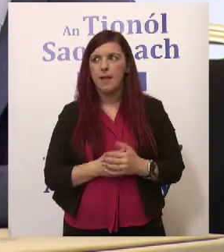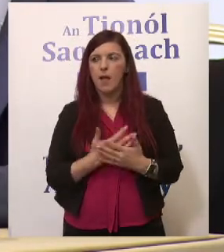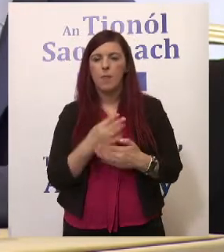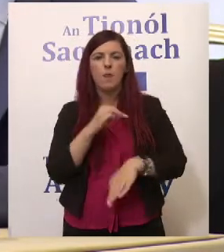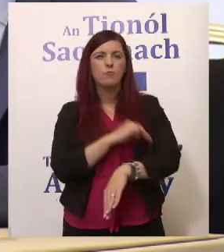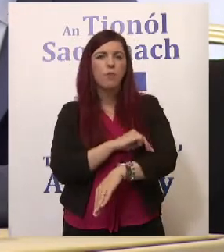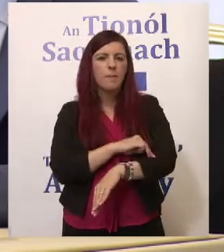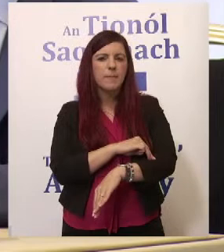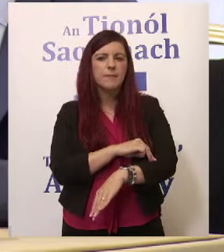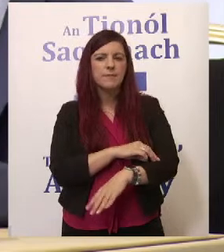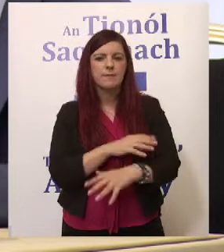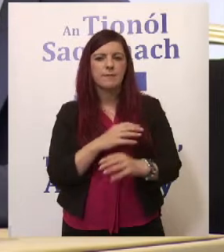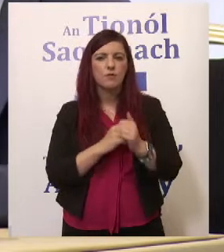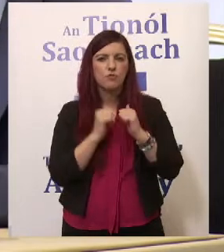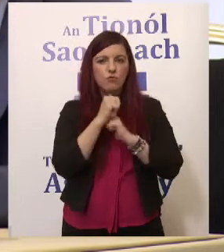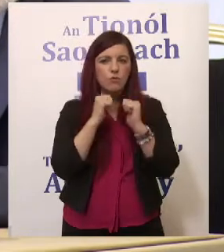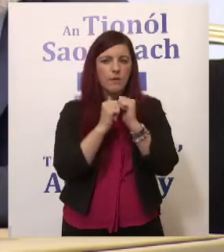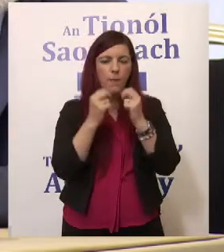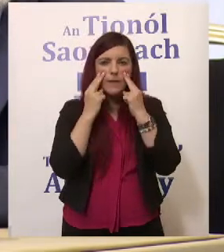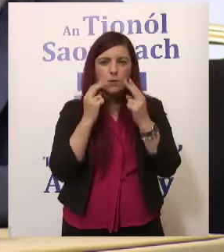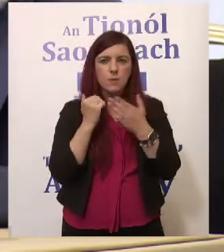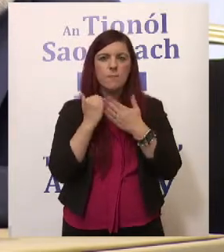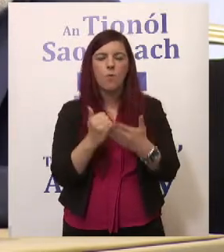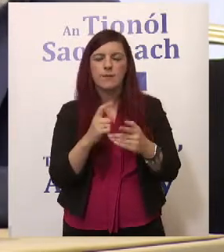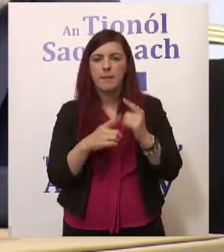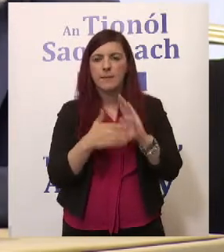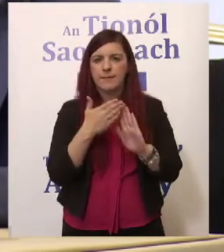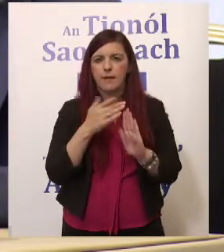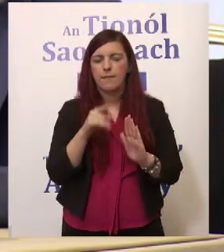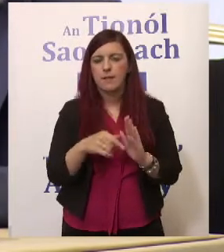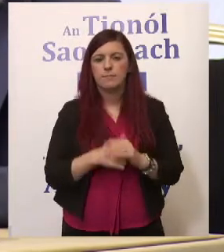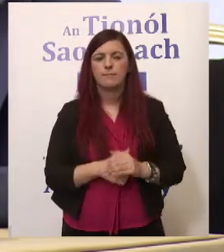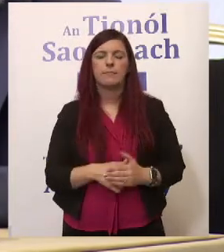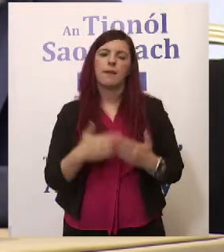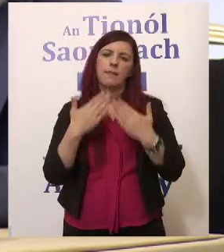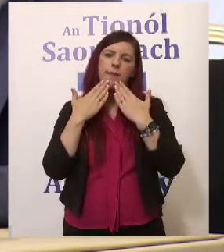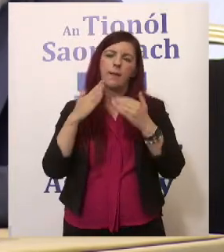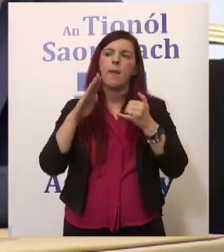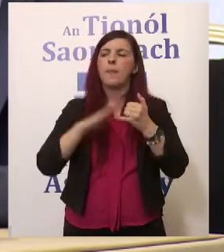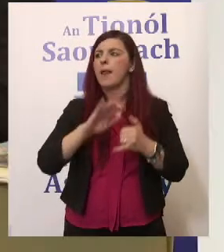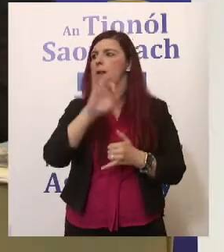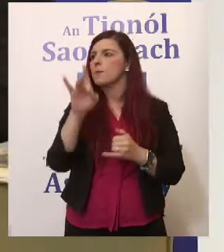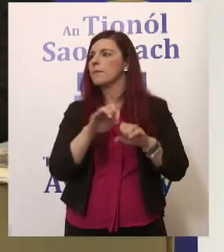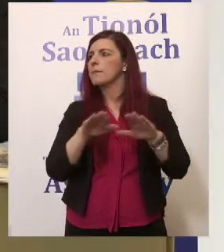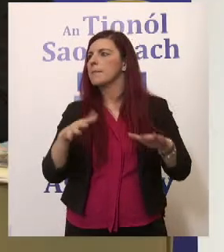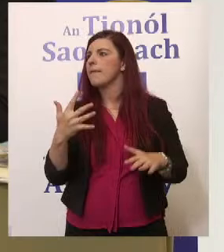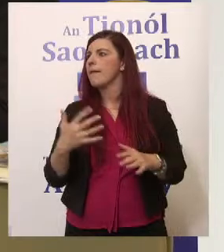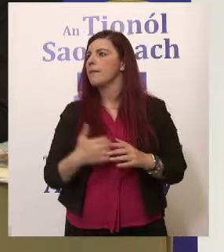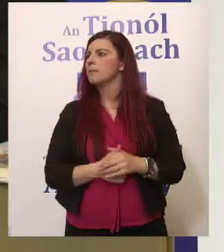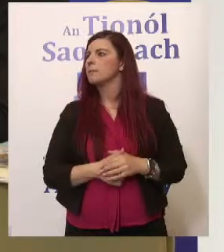are the infrastructure to support it and the actual building of it. Thank you. And the last question then from table 5.